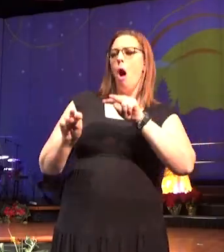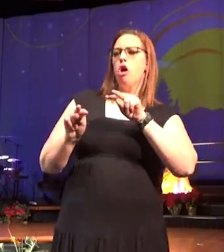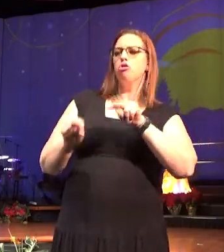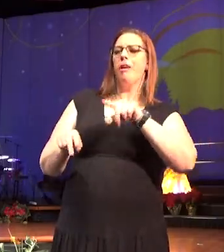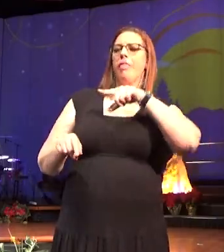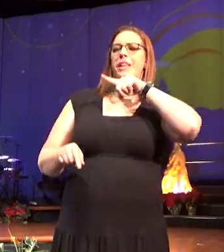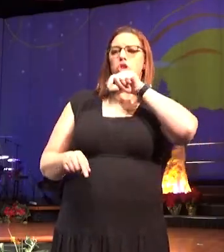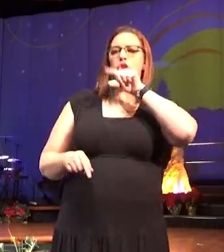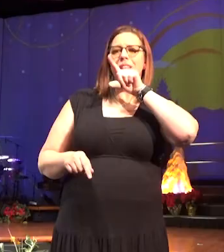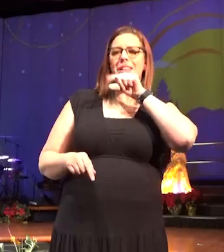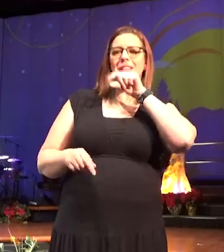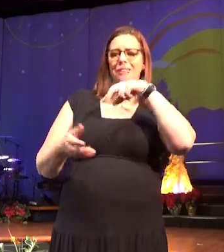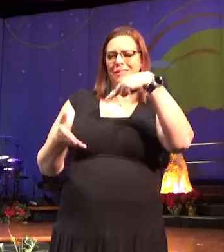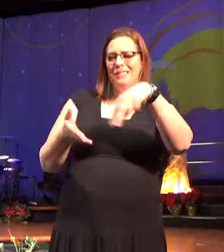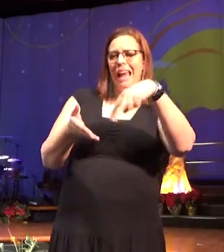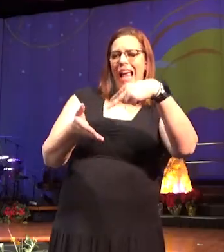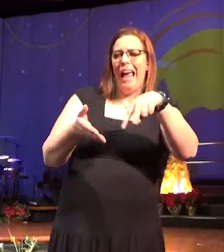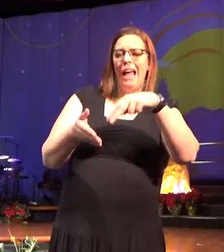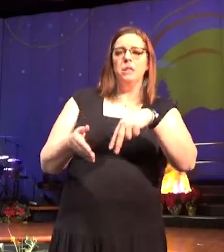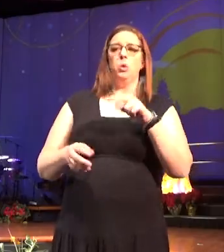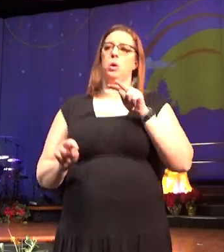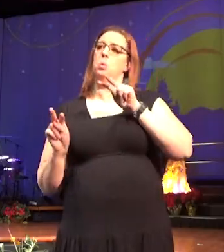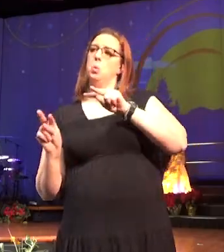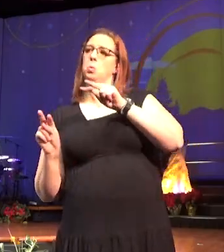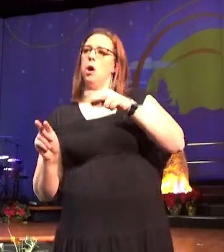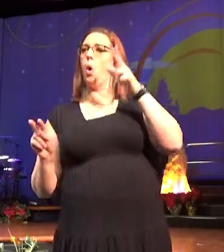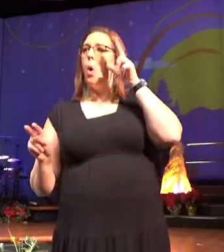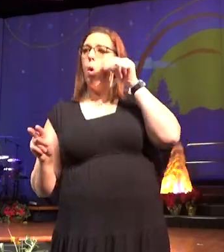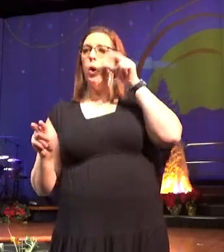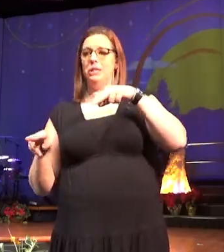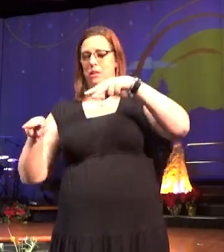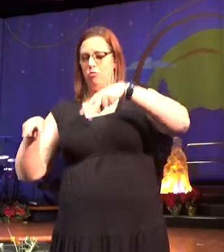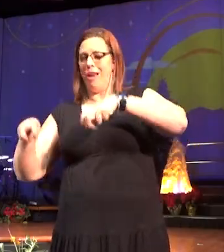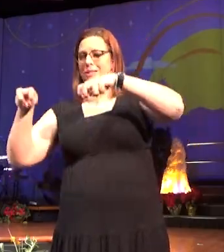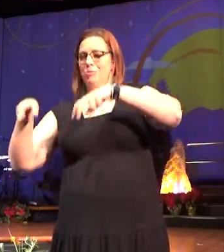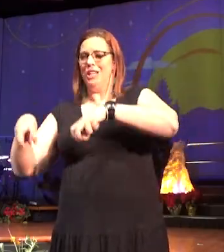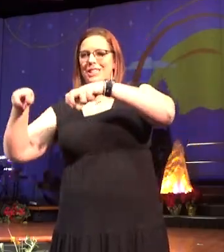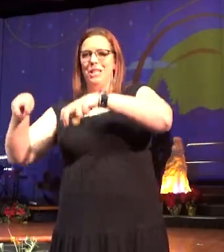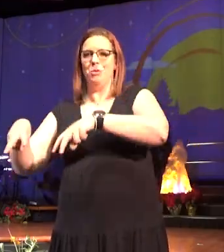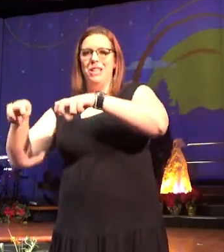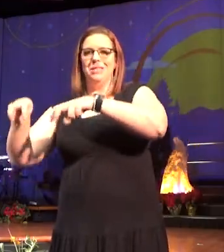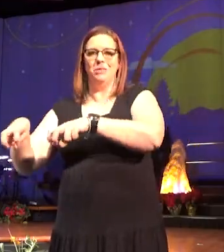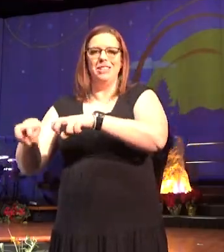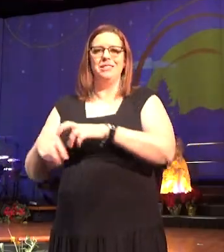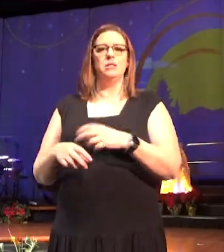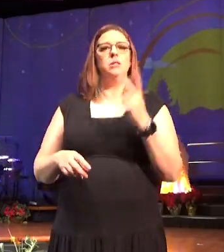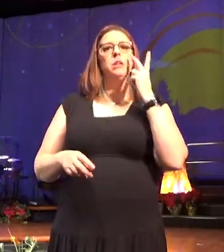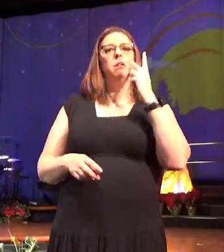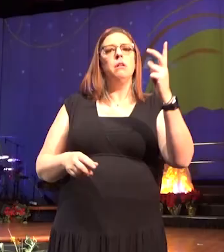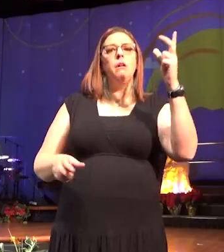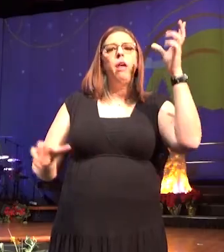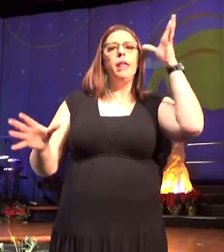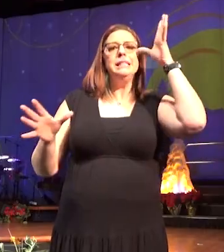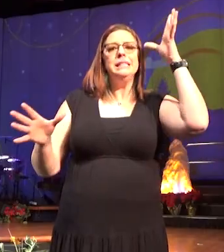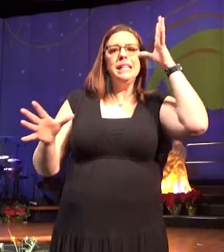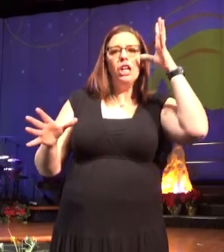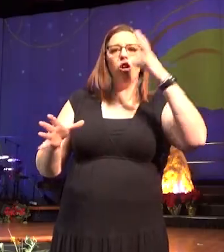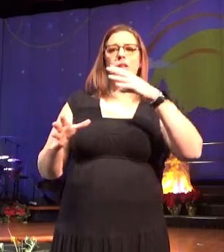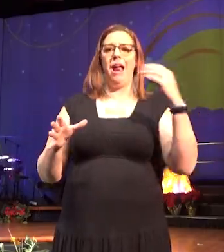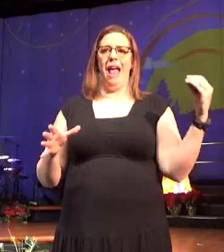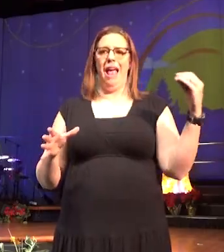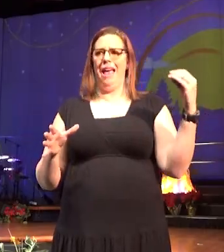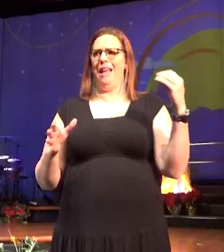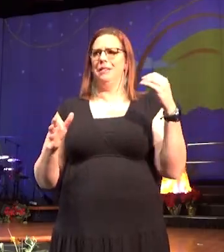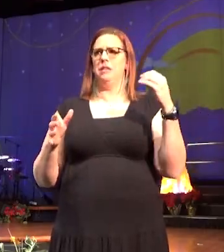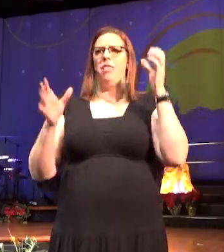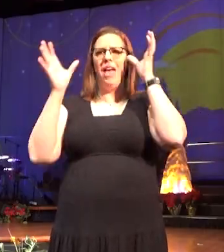dance. We'd watch the horses prancing. We watched the deer and the antelope